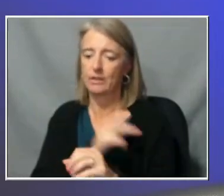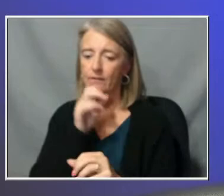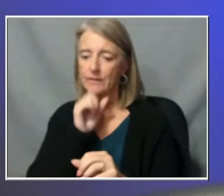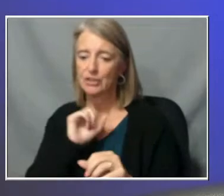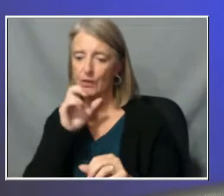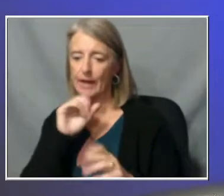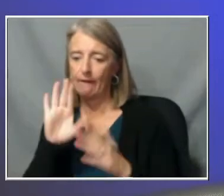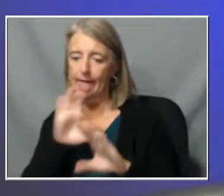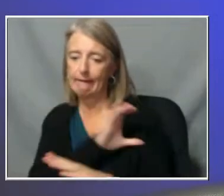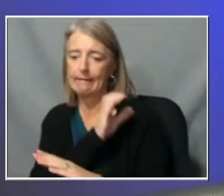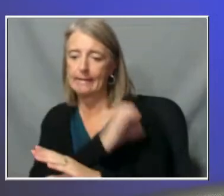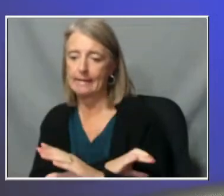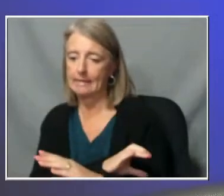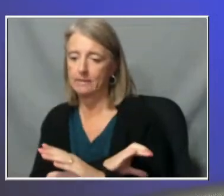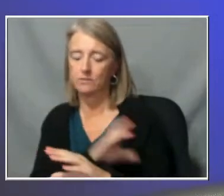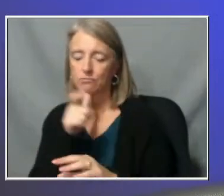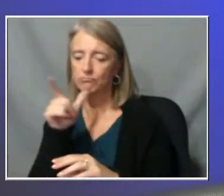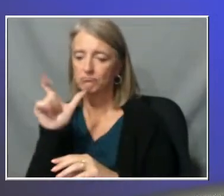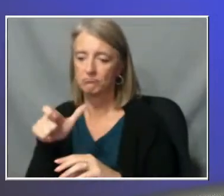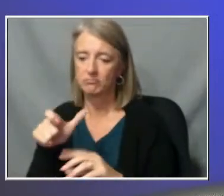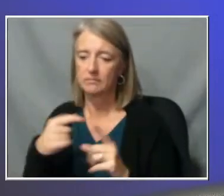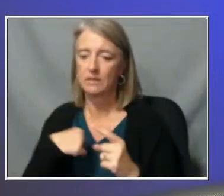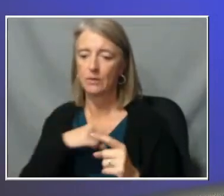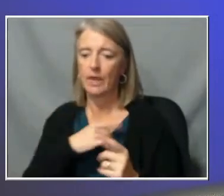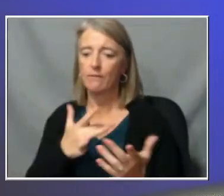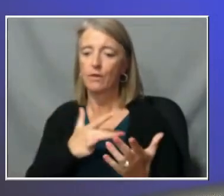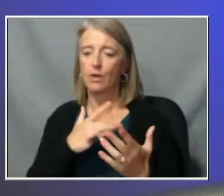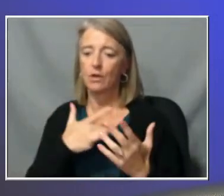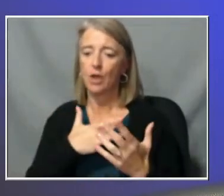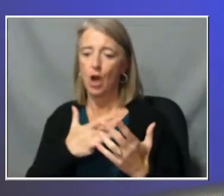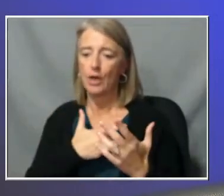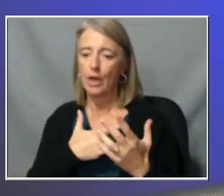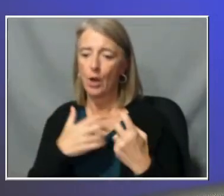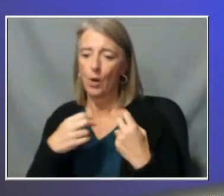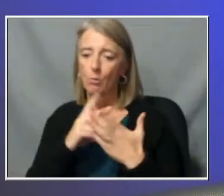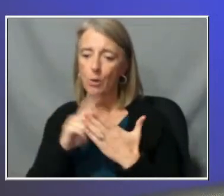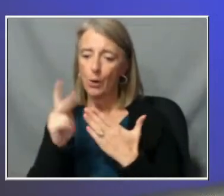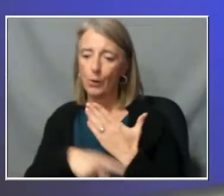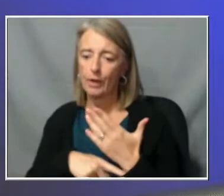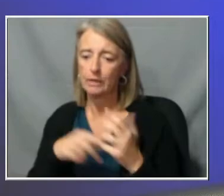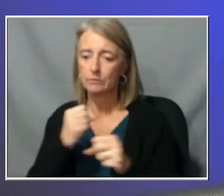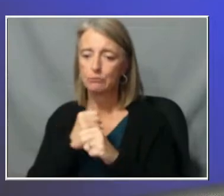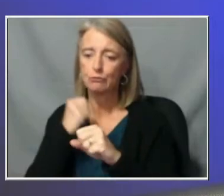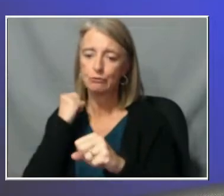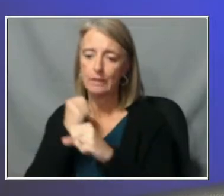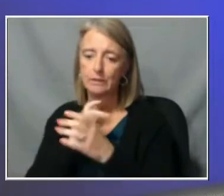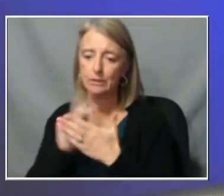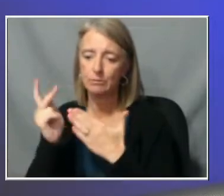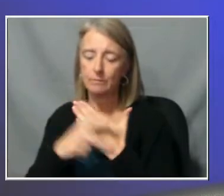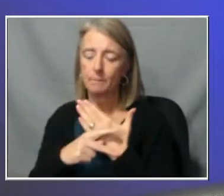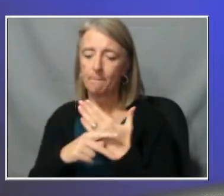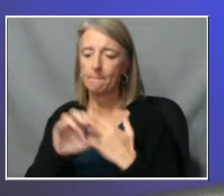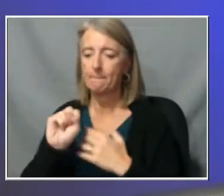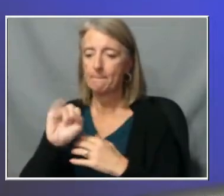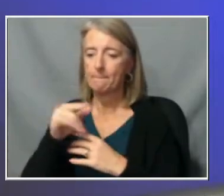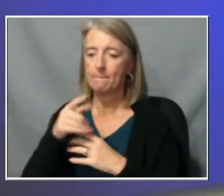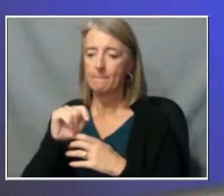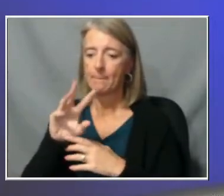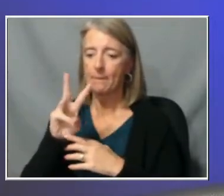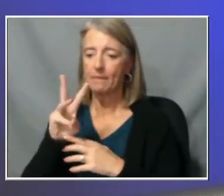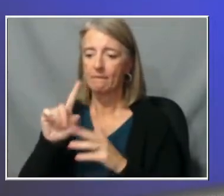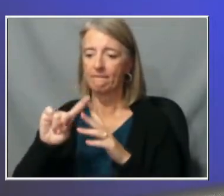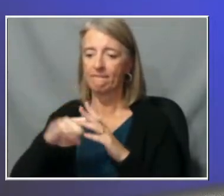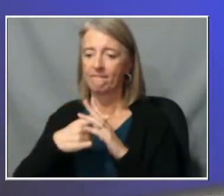clinic at the Landon Center. But we have cardio programs, we have stretching programs, and as of September 6th, we're going to start